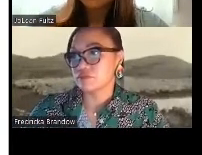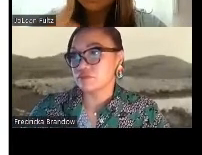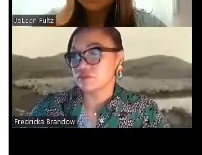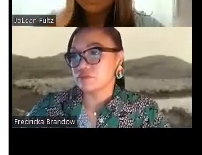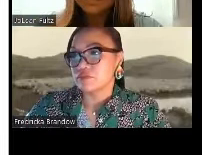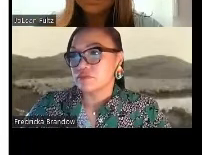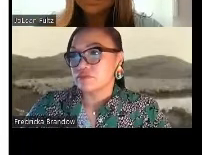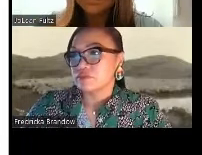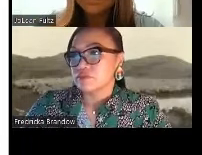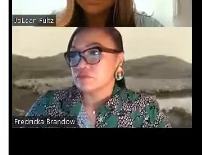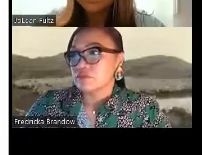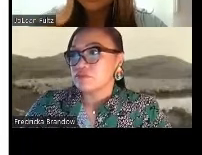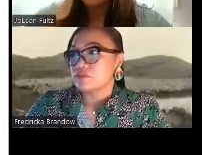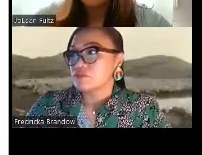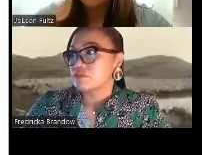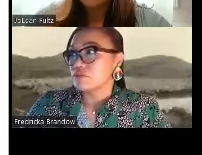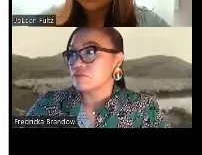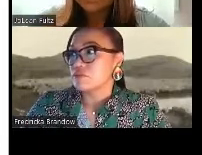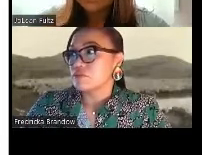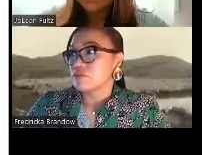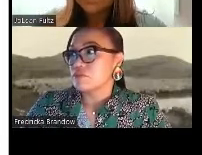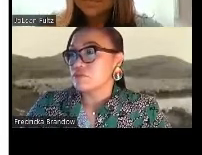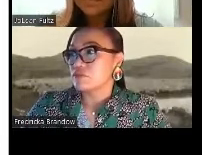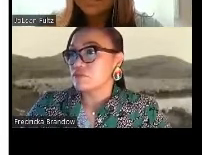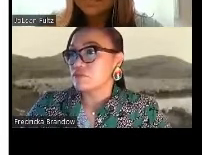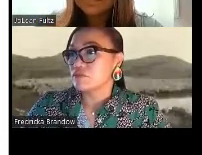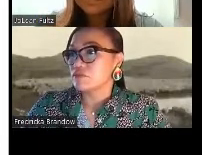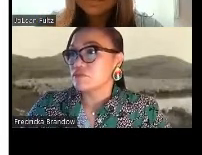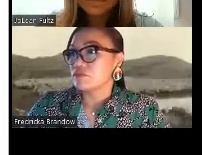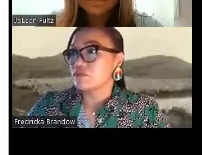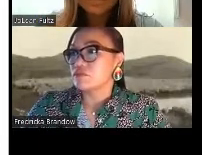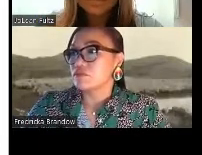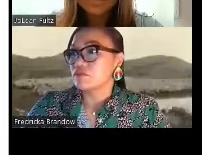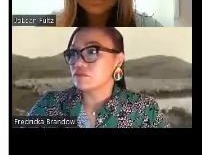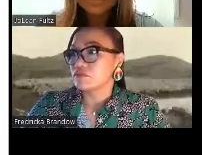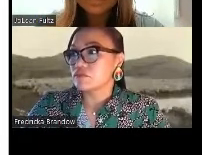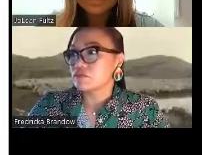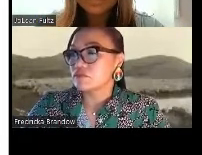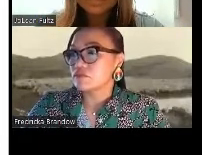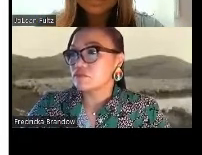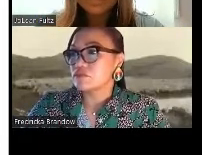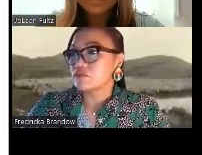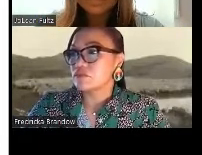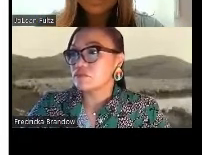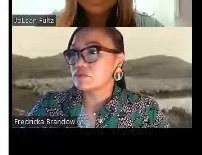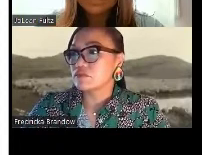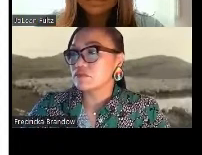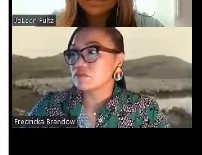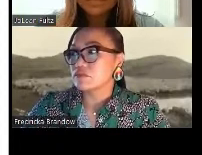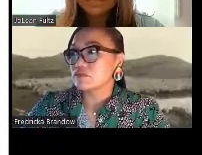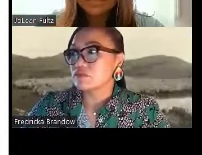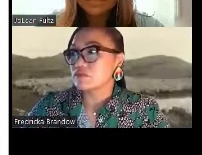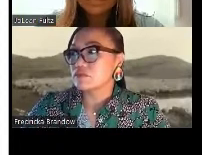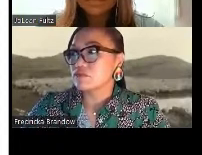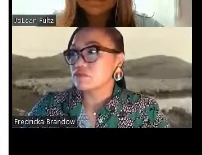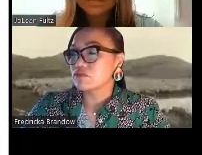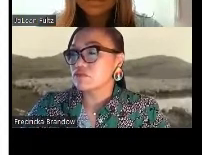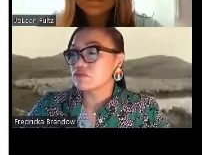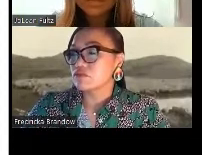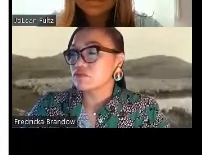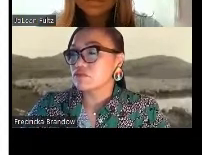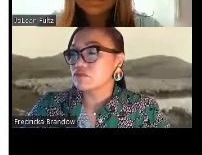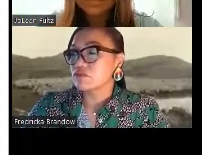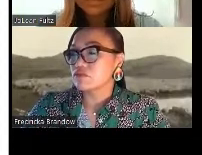So here's I think some of the points that you guys have made are here, and they're in the slide deck for anyone for the future.